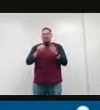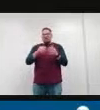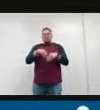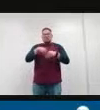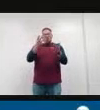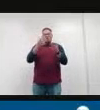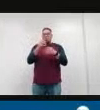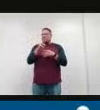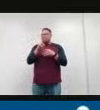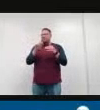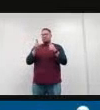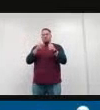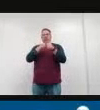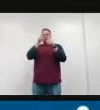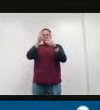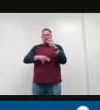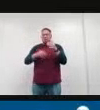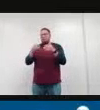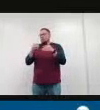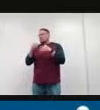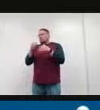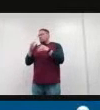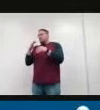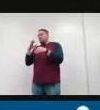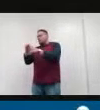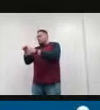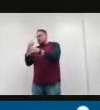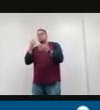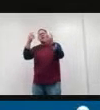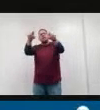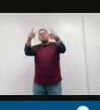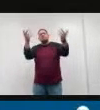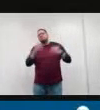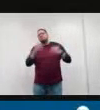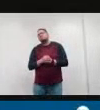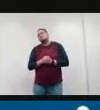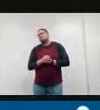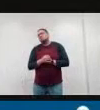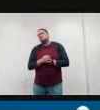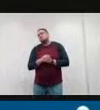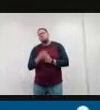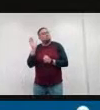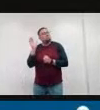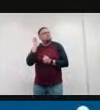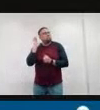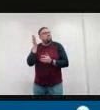even after the board, they'll say, okay, now what happened and what this thing. So I don't think,